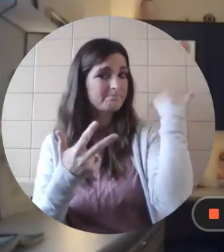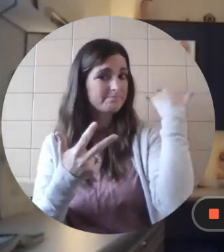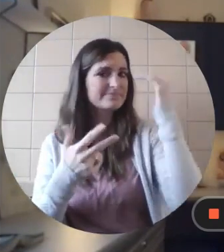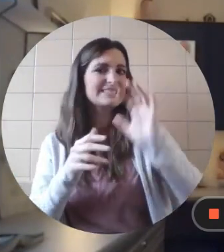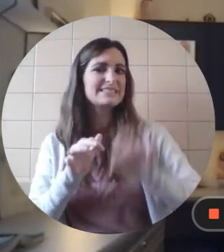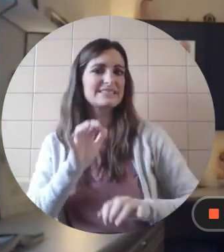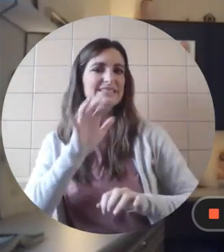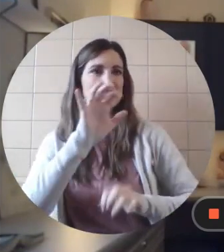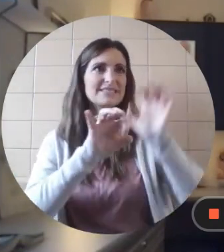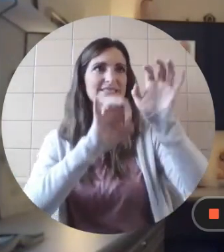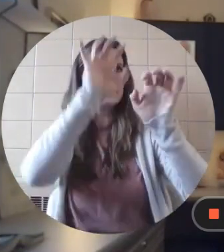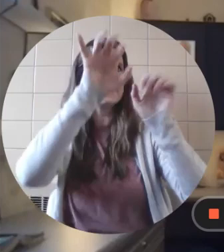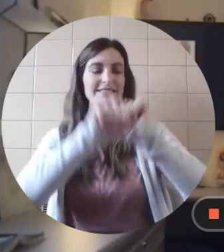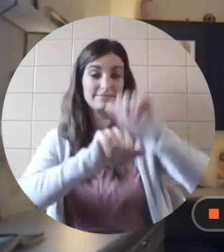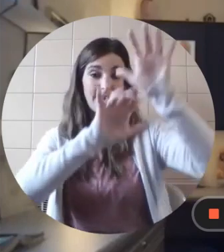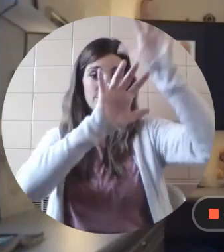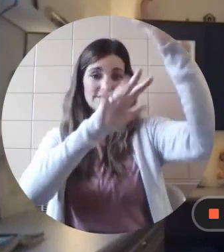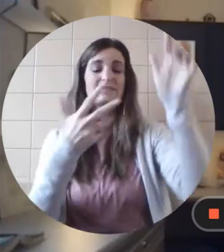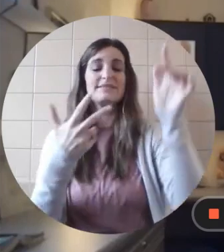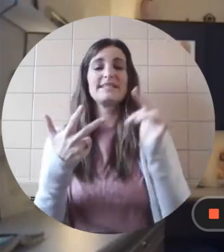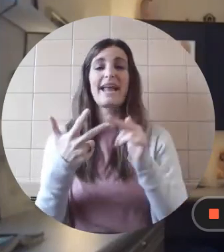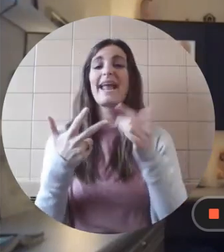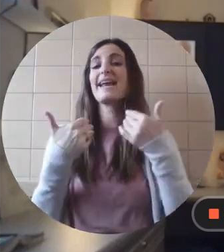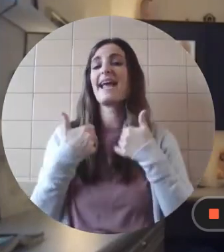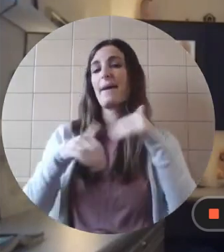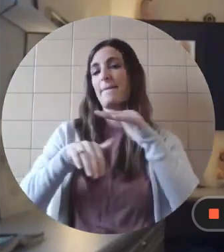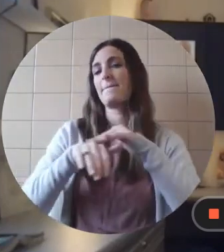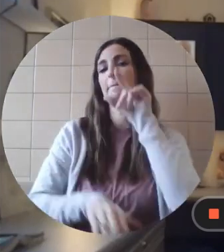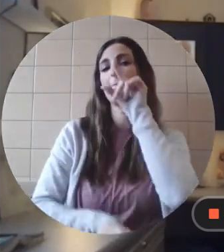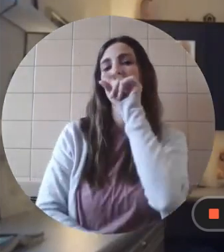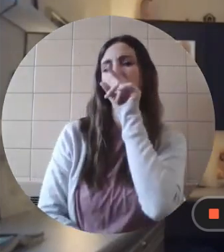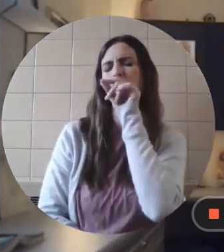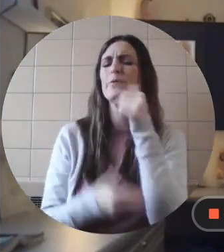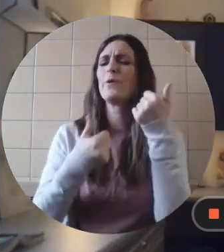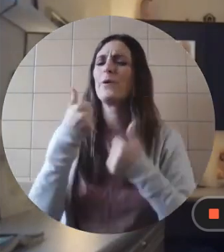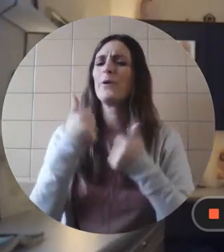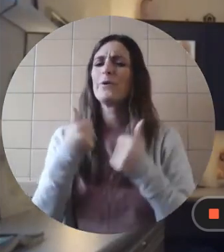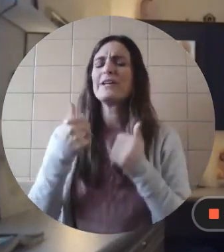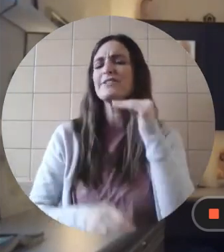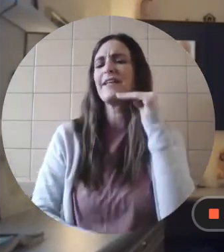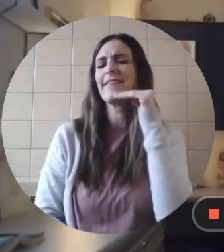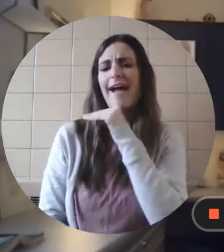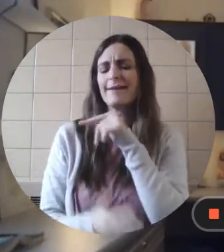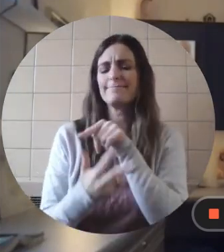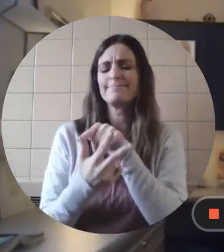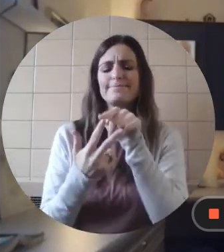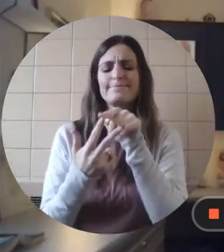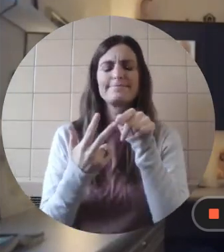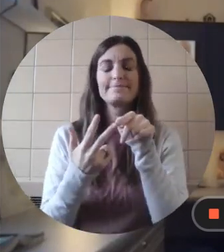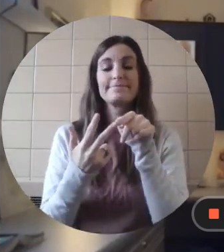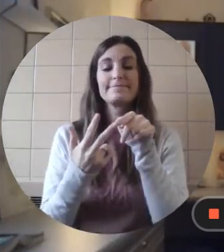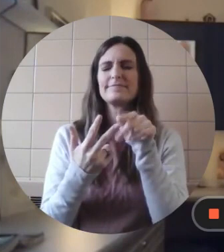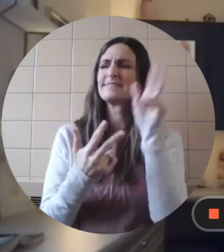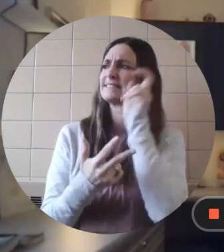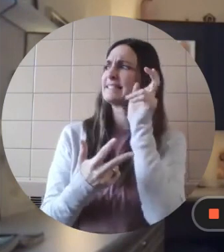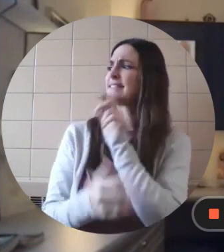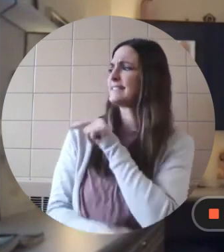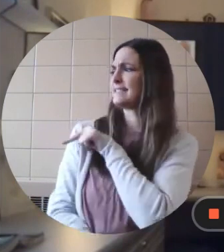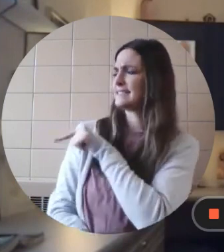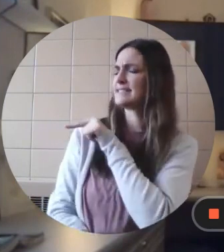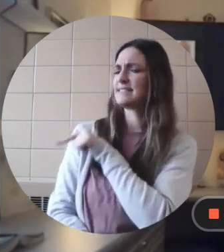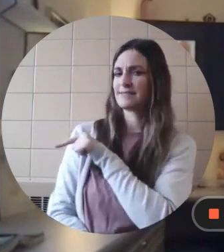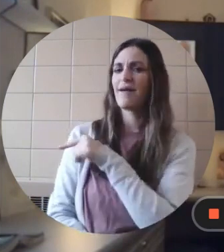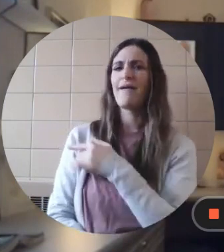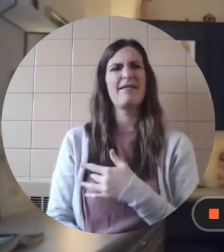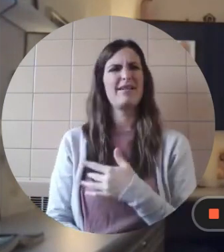Cathodin. Emma has a pet parakeet. Which one is the lie? Listening to Jack say things about me in such a big way